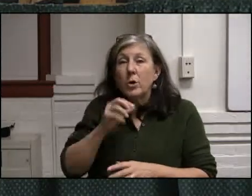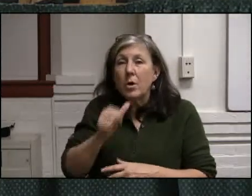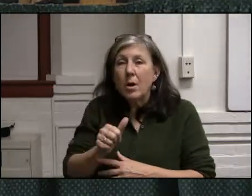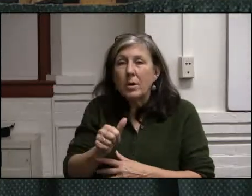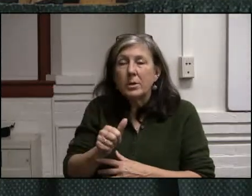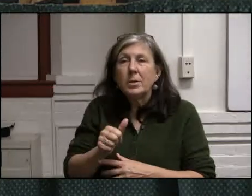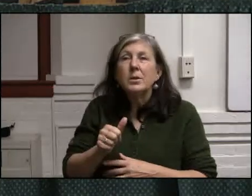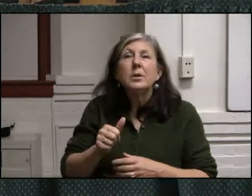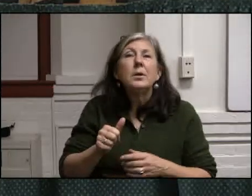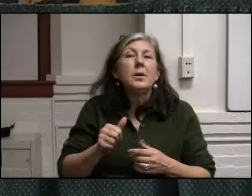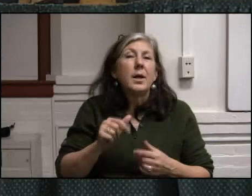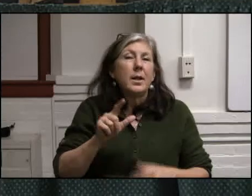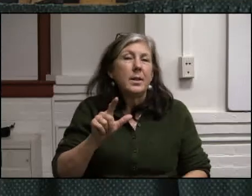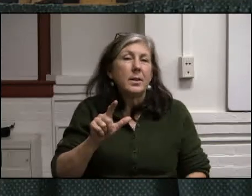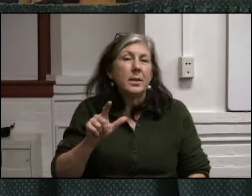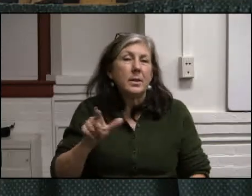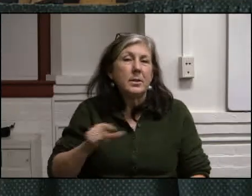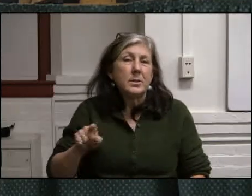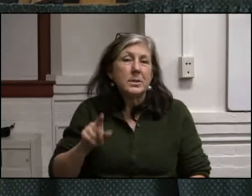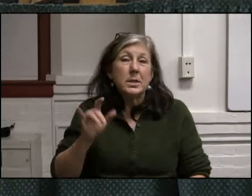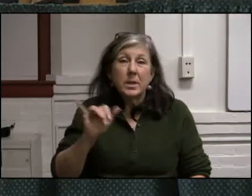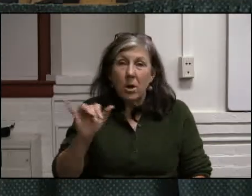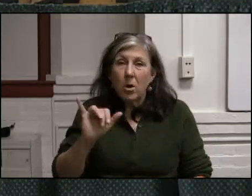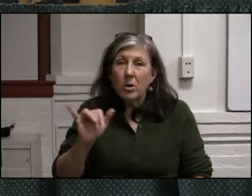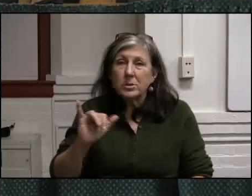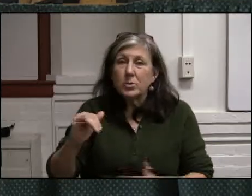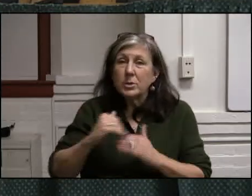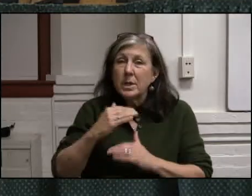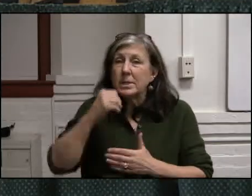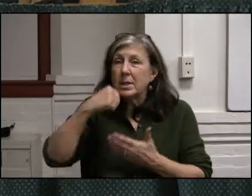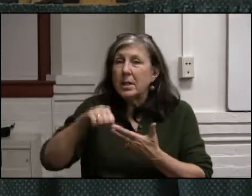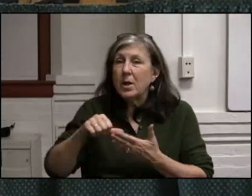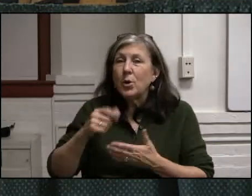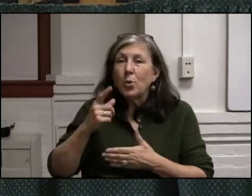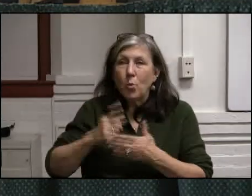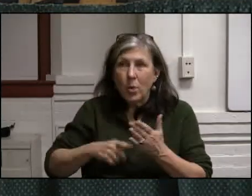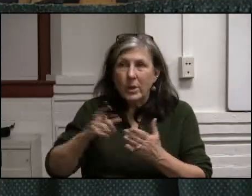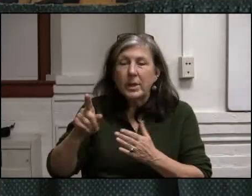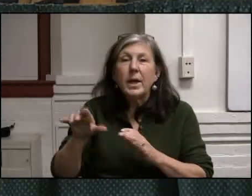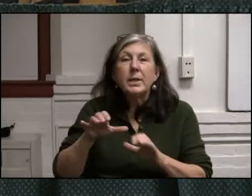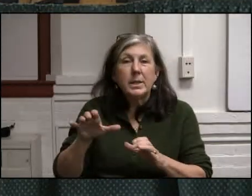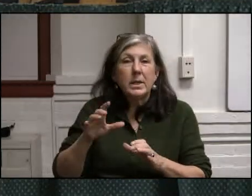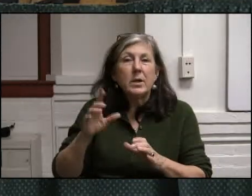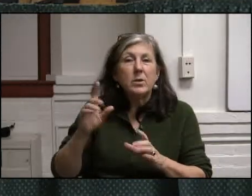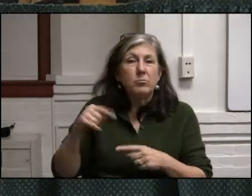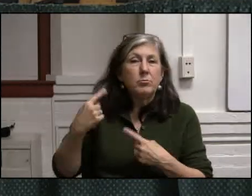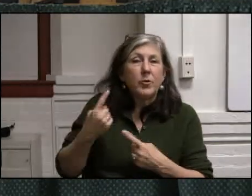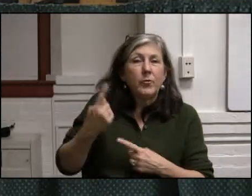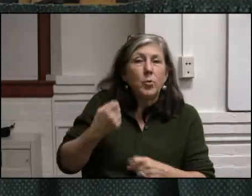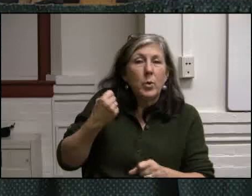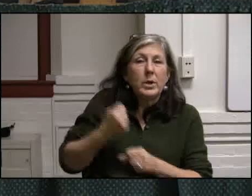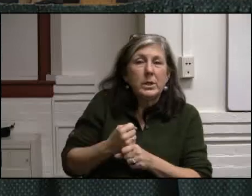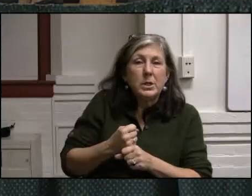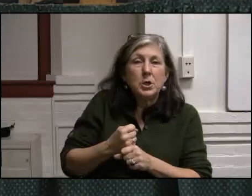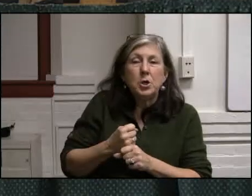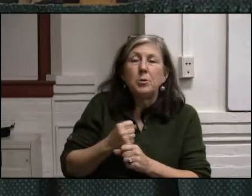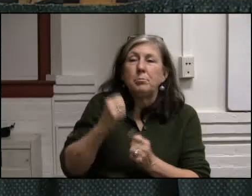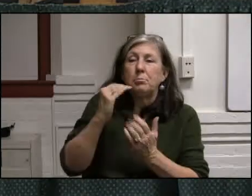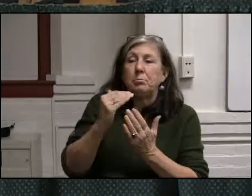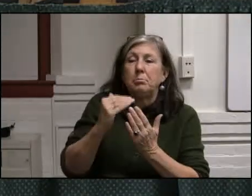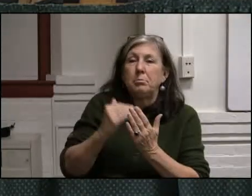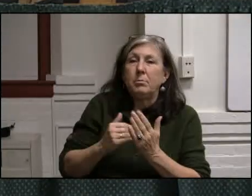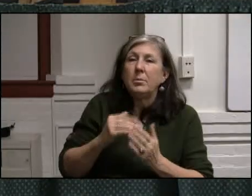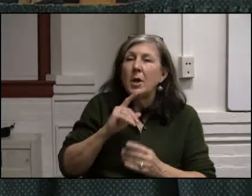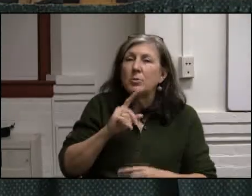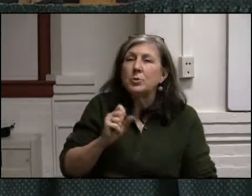a letter saying what they did for us in the Yeah. year. And Whether we- Sue In the must town have